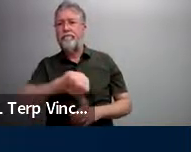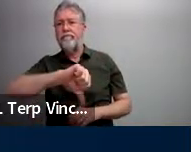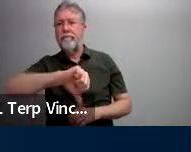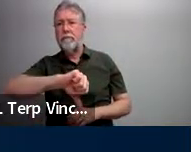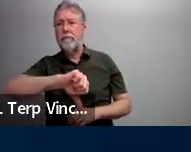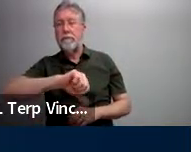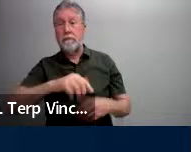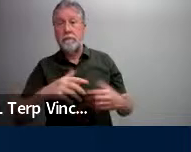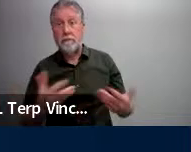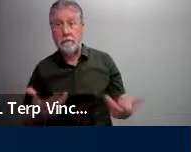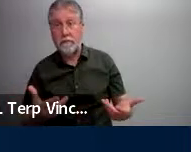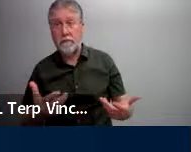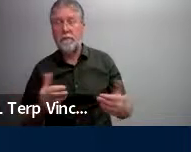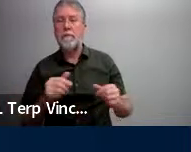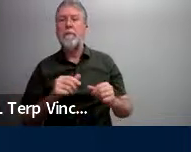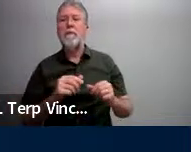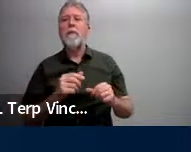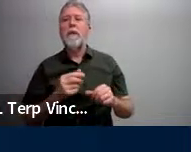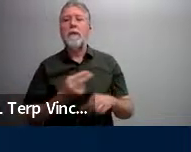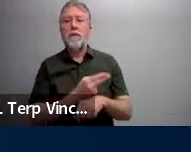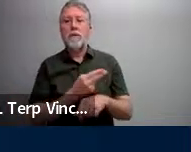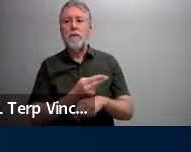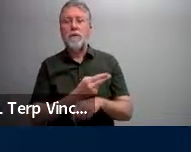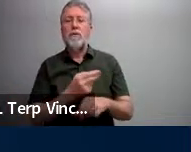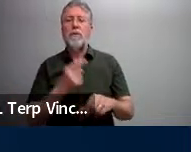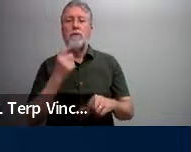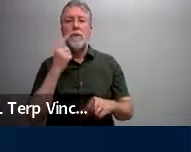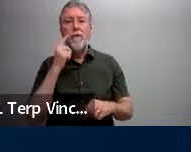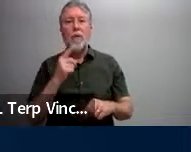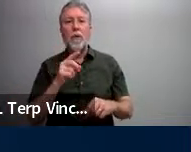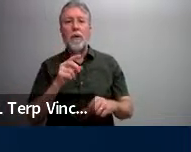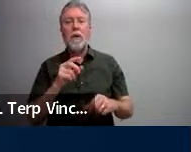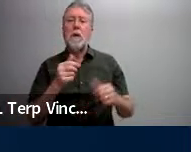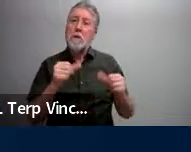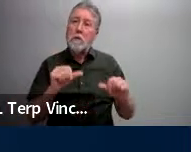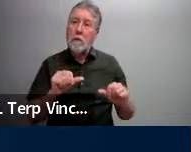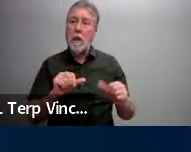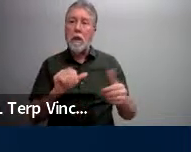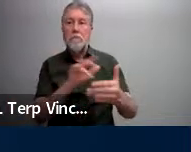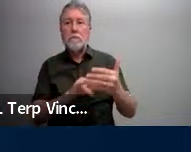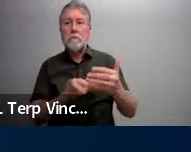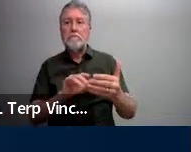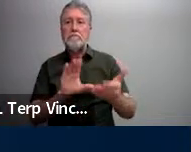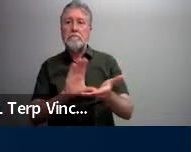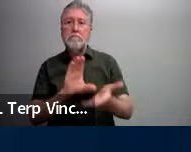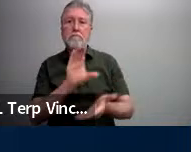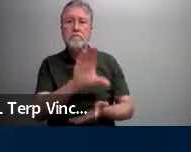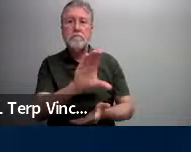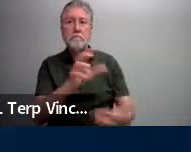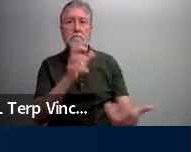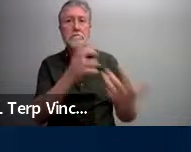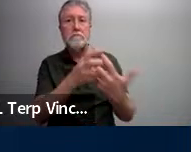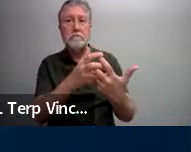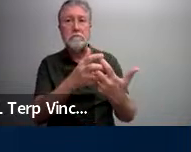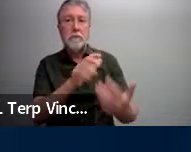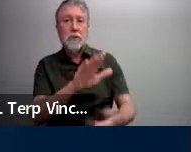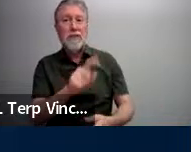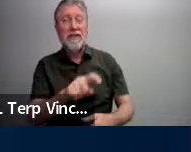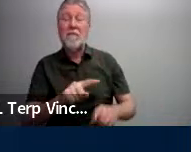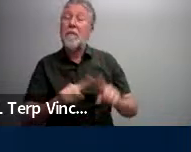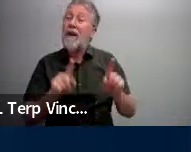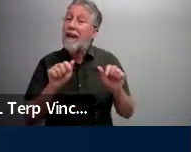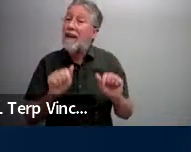either try and make an appropriate assessment, but often or can have